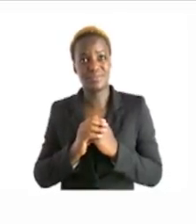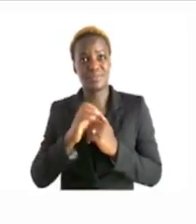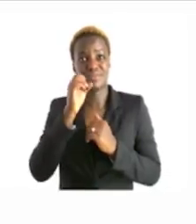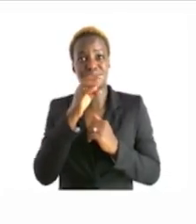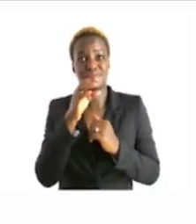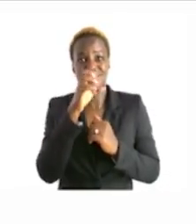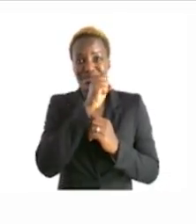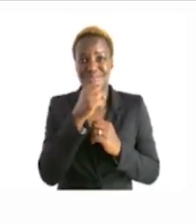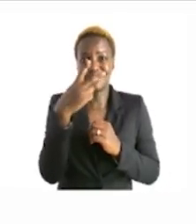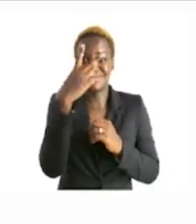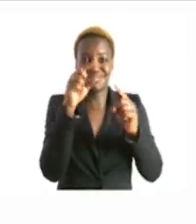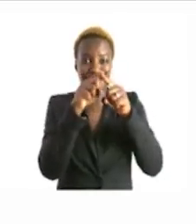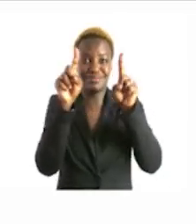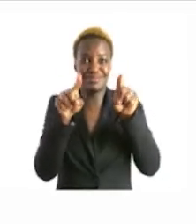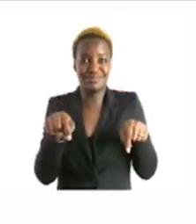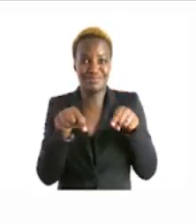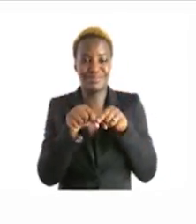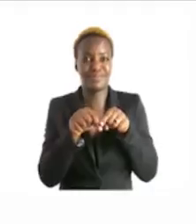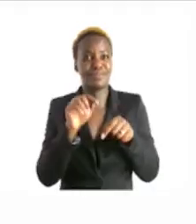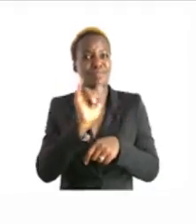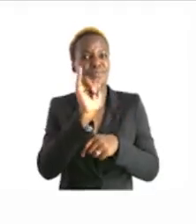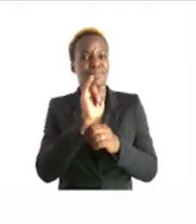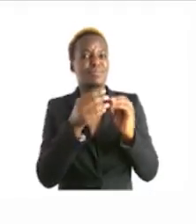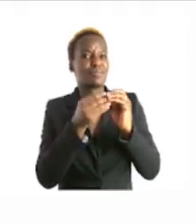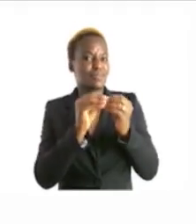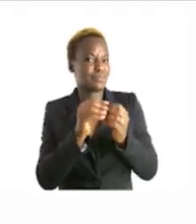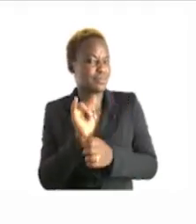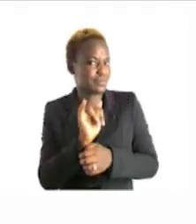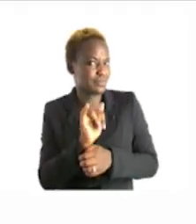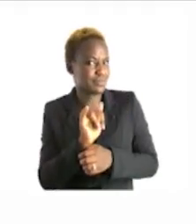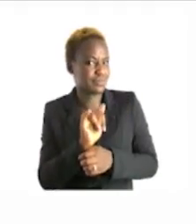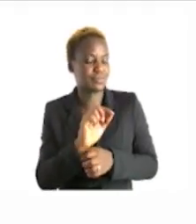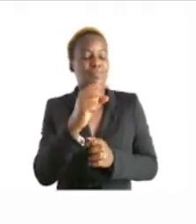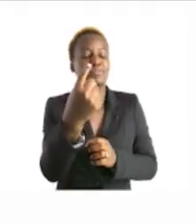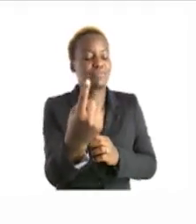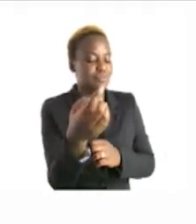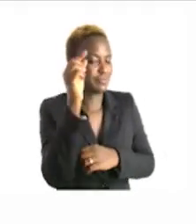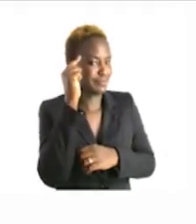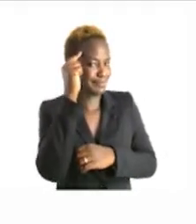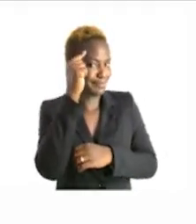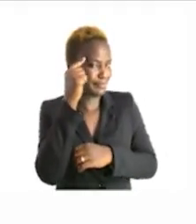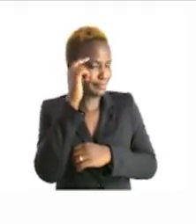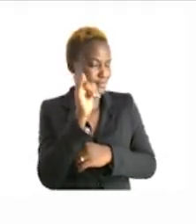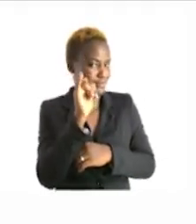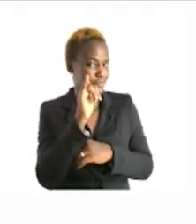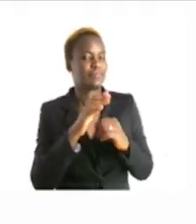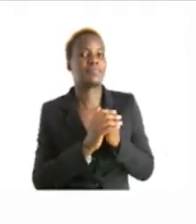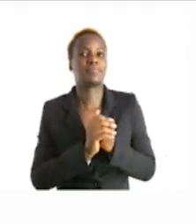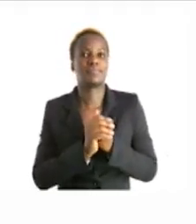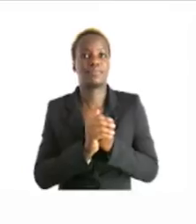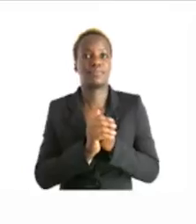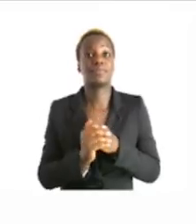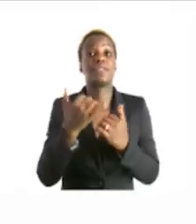what number will be following you have to do that one also on your own let's quickly move to number